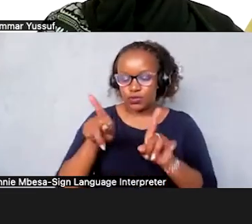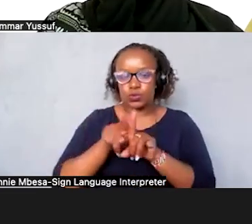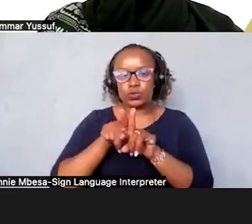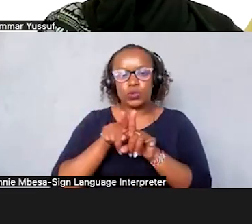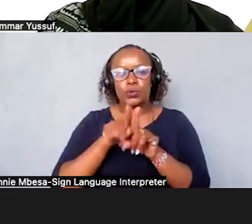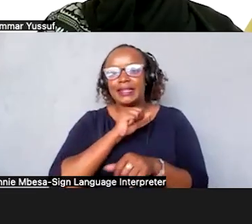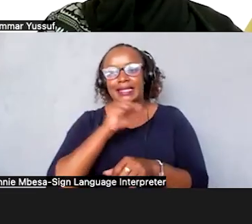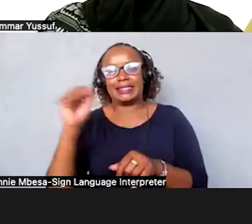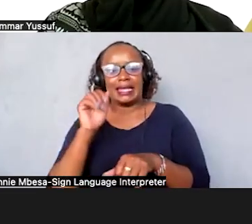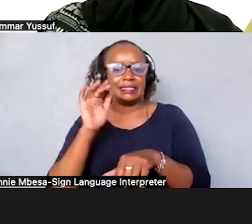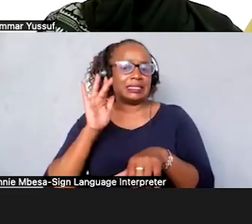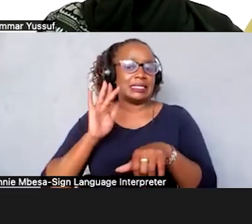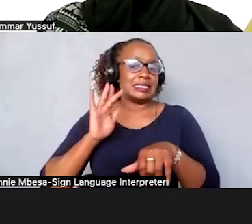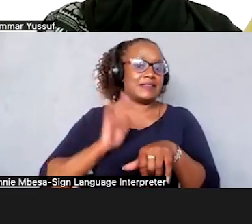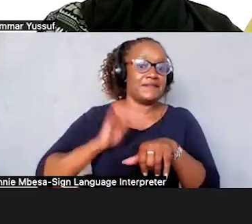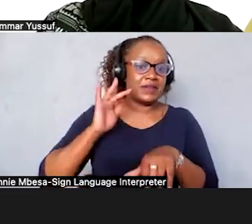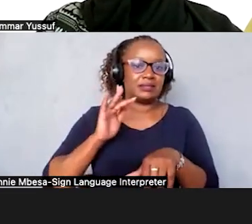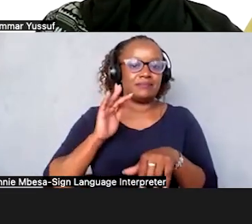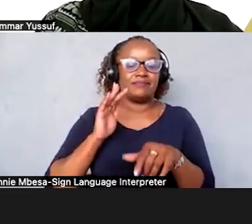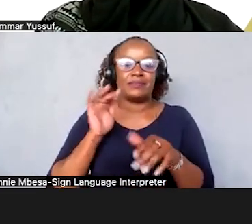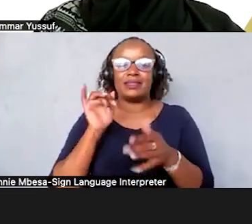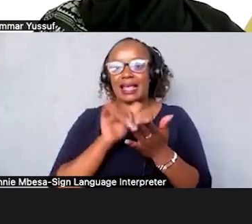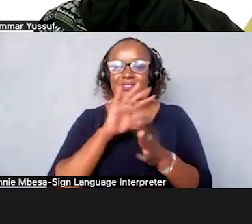I think that is from my end.